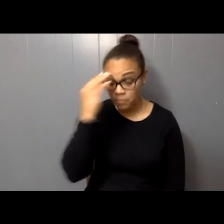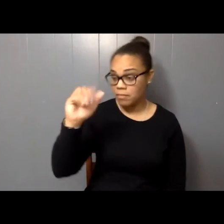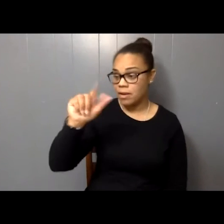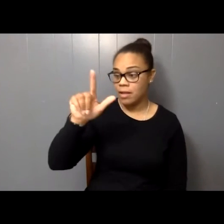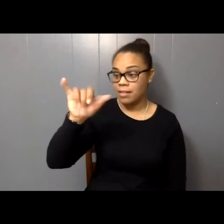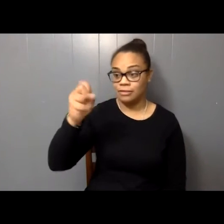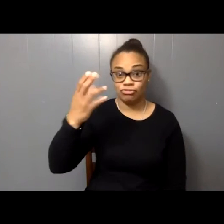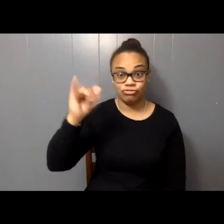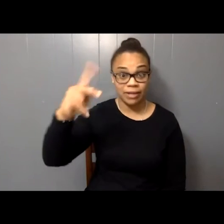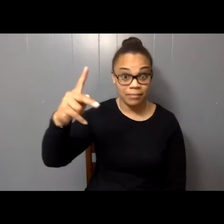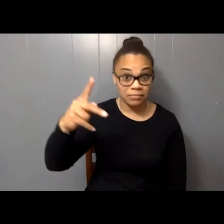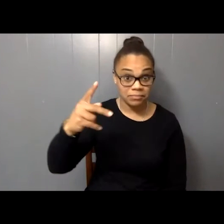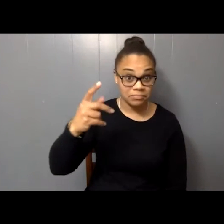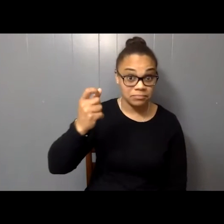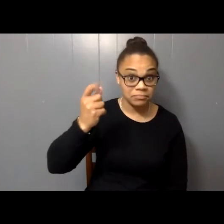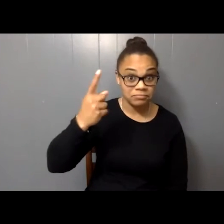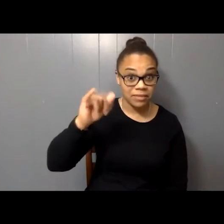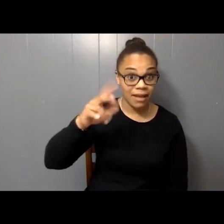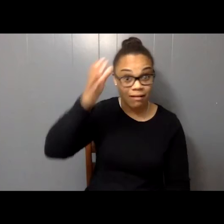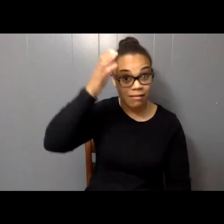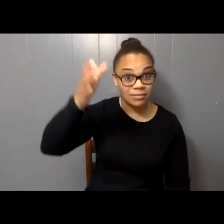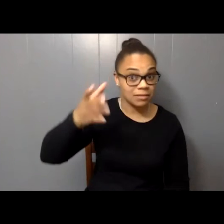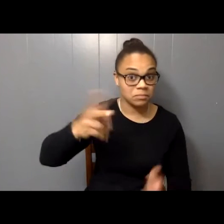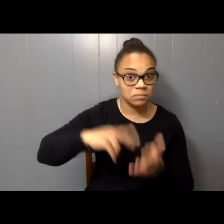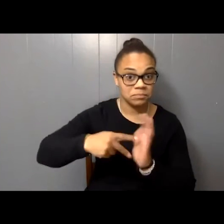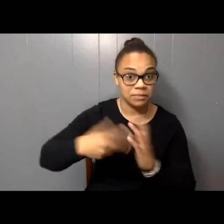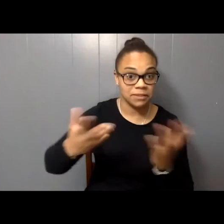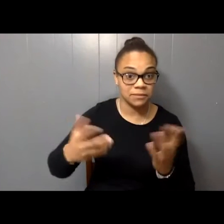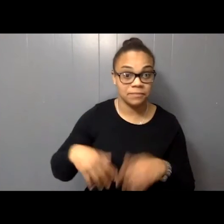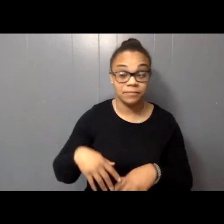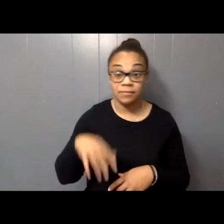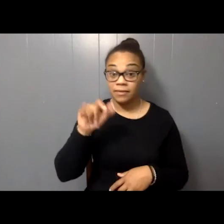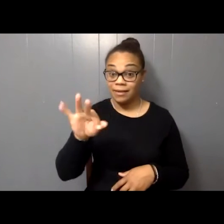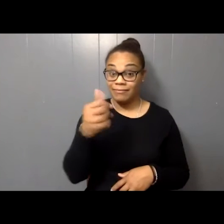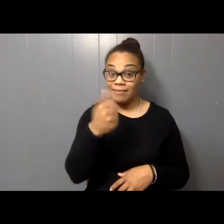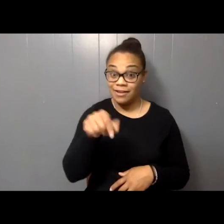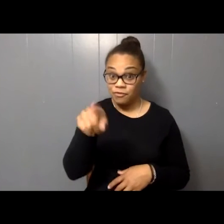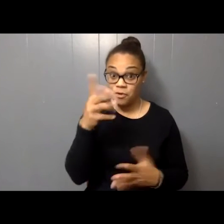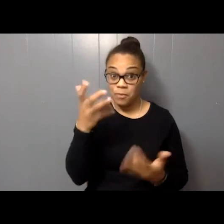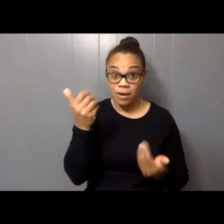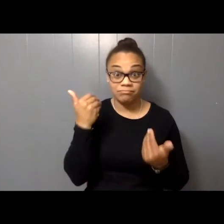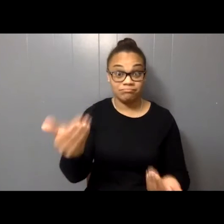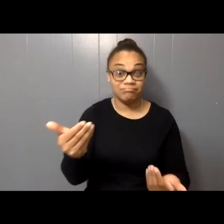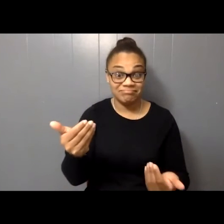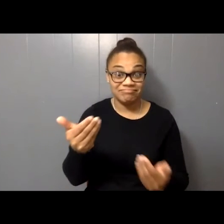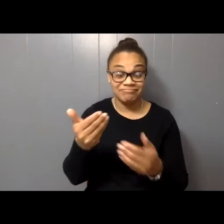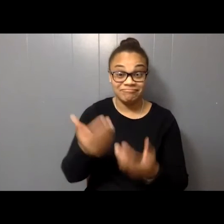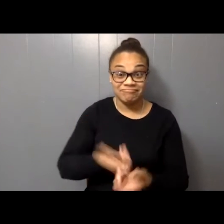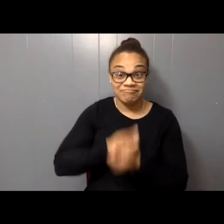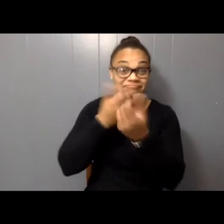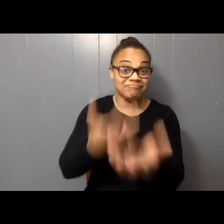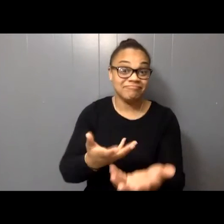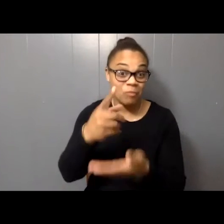If anybody wants to share out what they think it means, they can. If not, I can just give a general